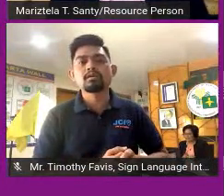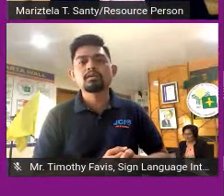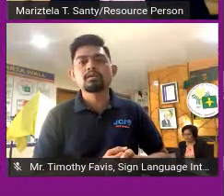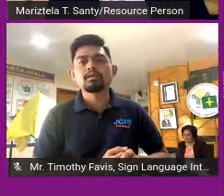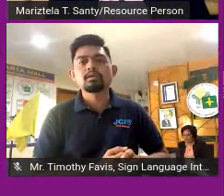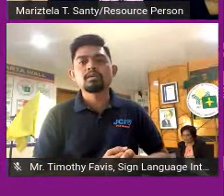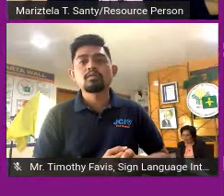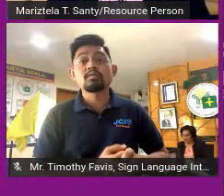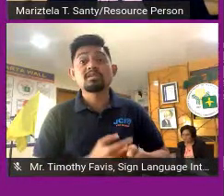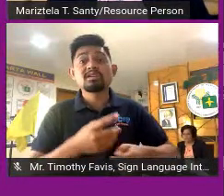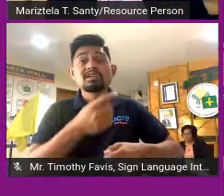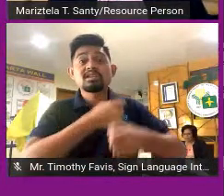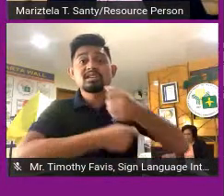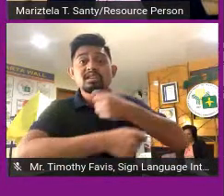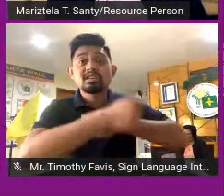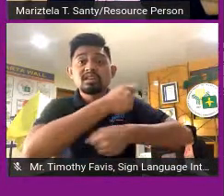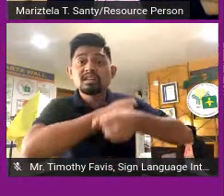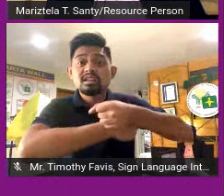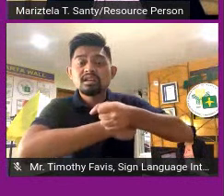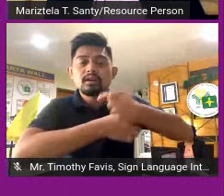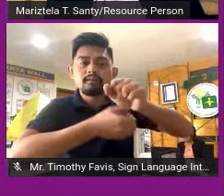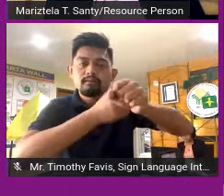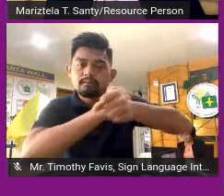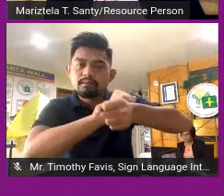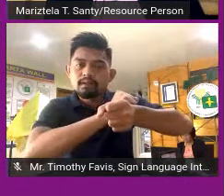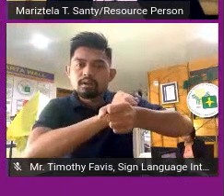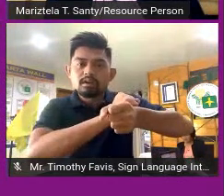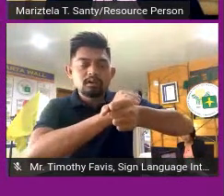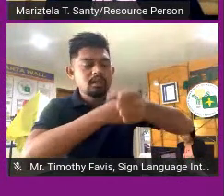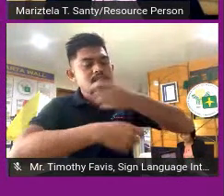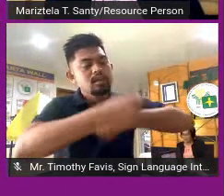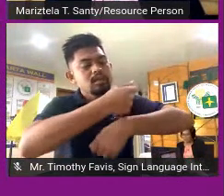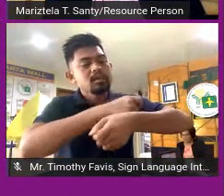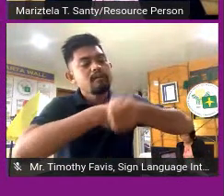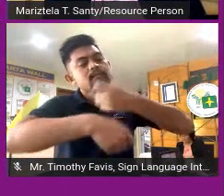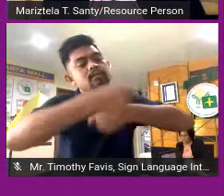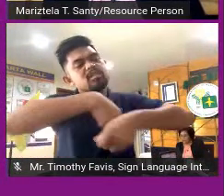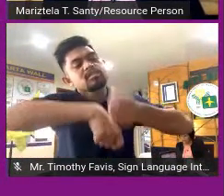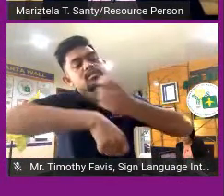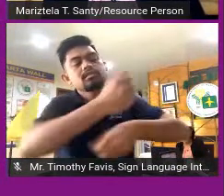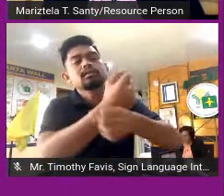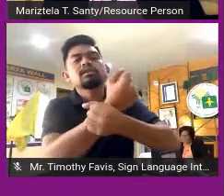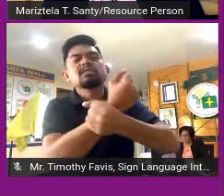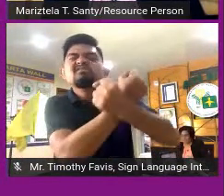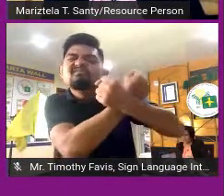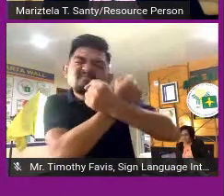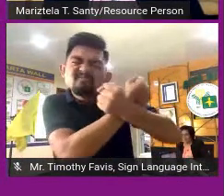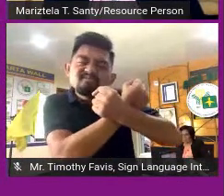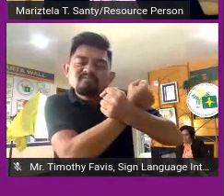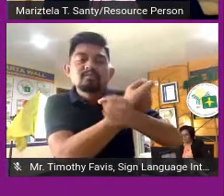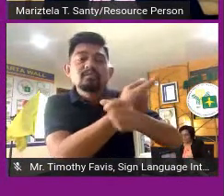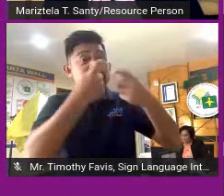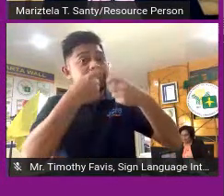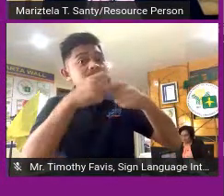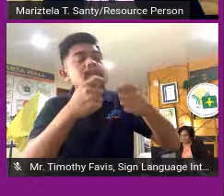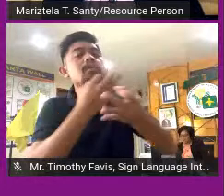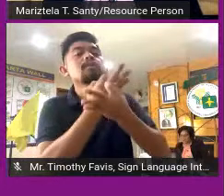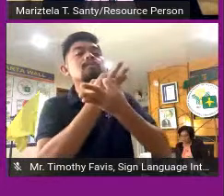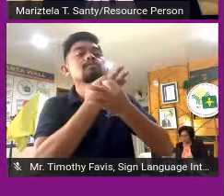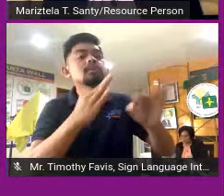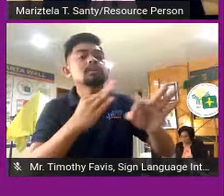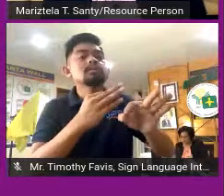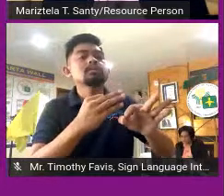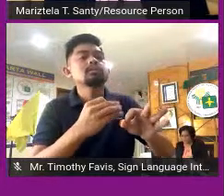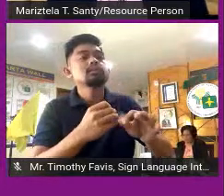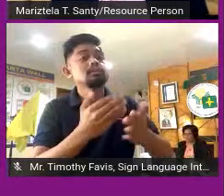tinatay ang elephant. All day long, the elephants try to get rid of it, whine, tug at it, and some of them even try